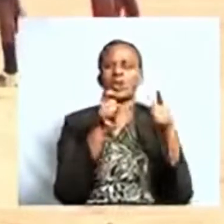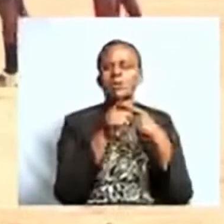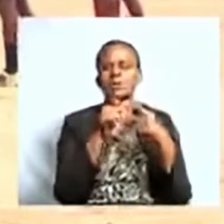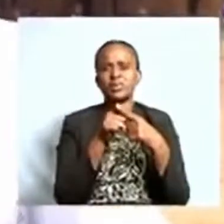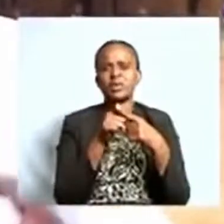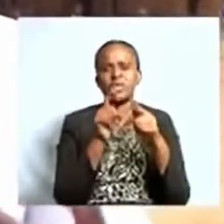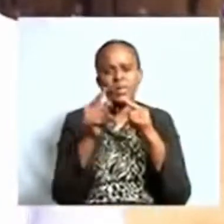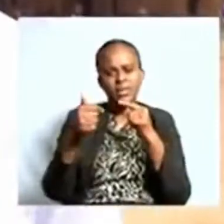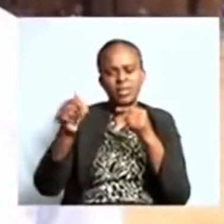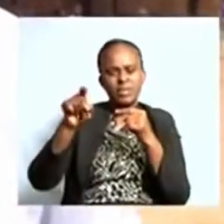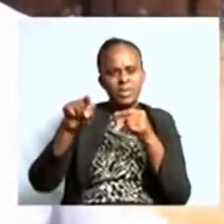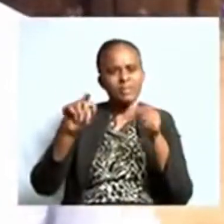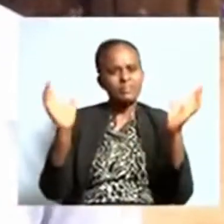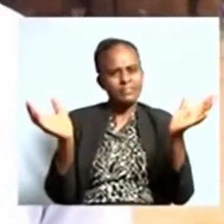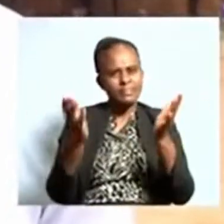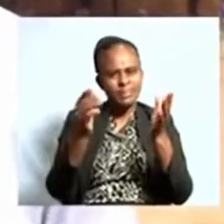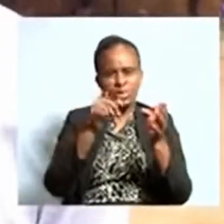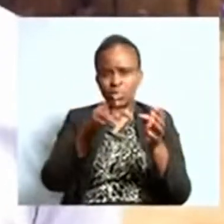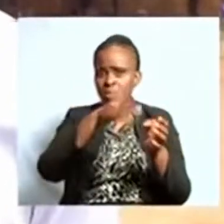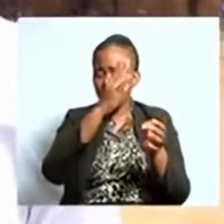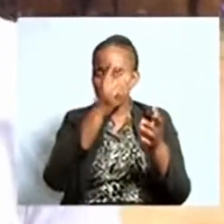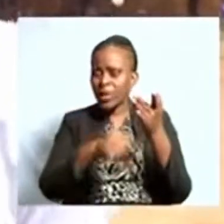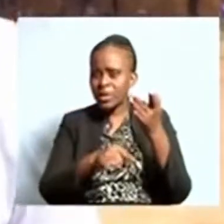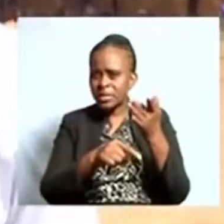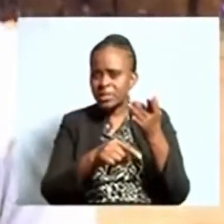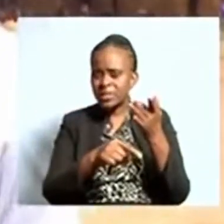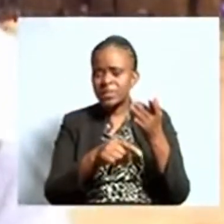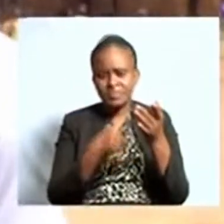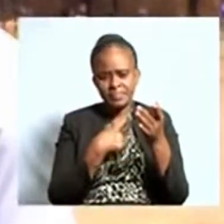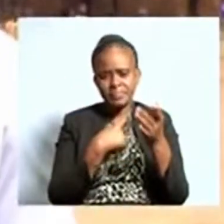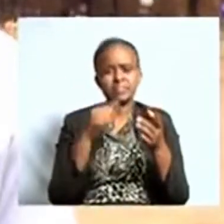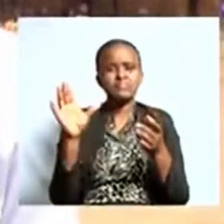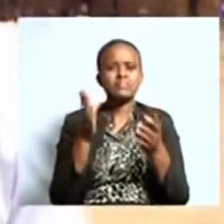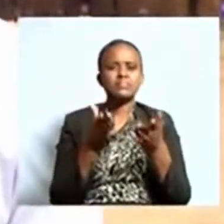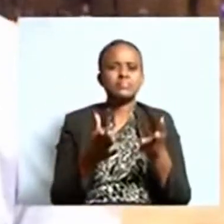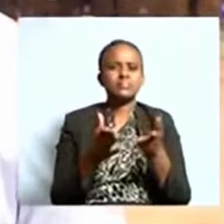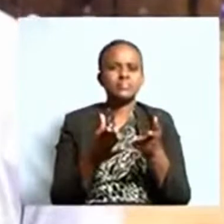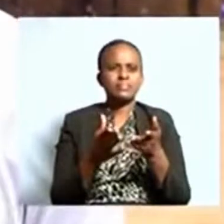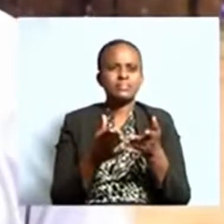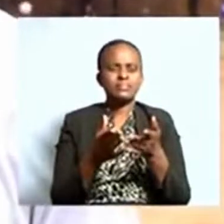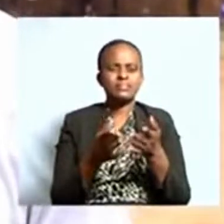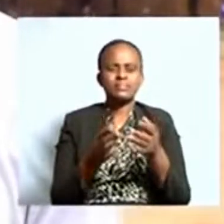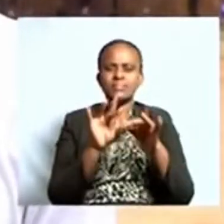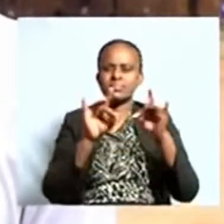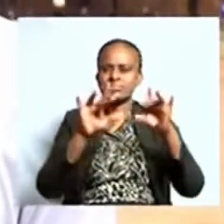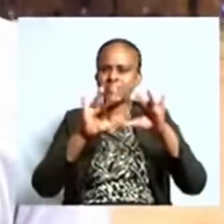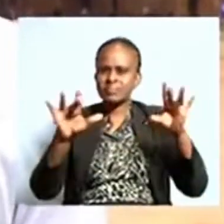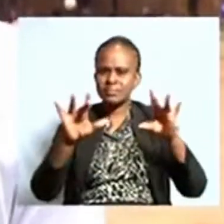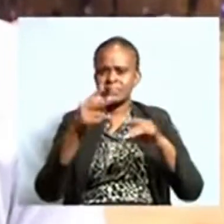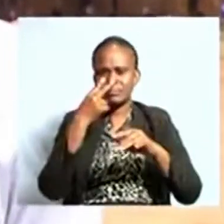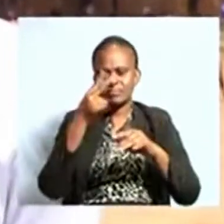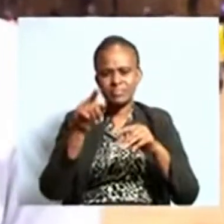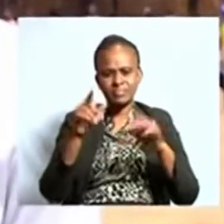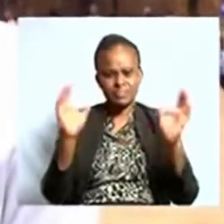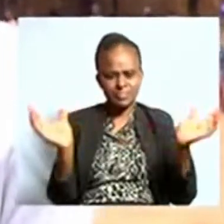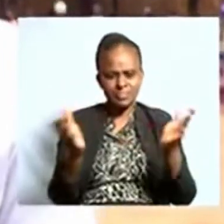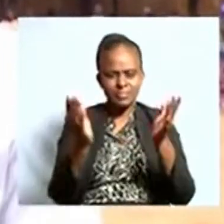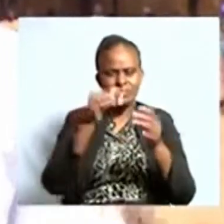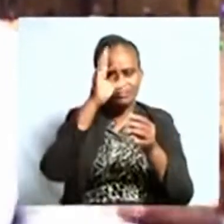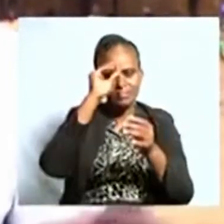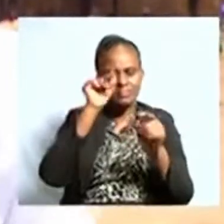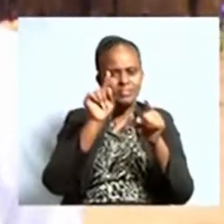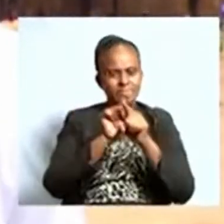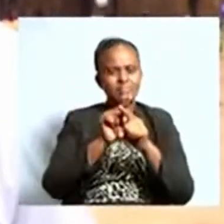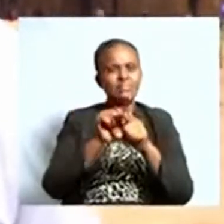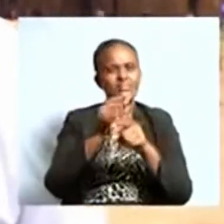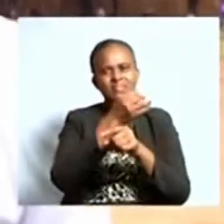they need to be motivated when the Kaunda Square kuchitachani. You know, they come here, ground Kaunda Square. It motivates the boys. It gets them